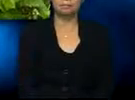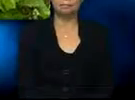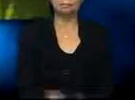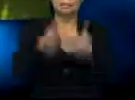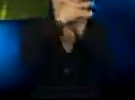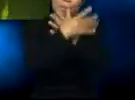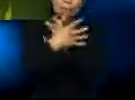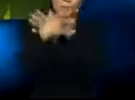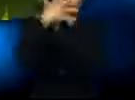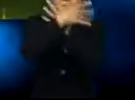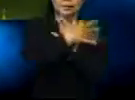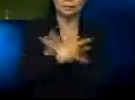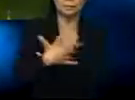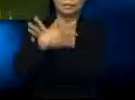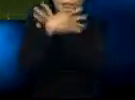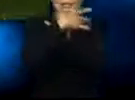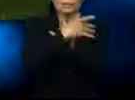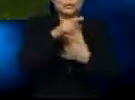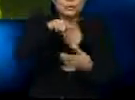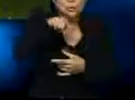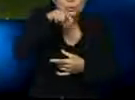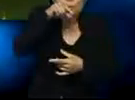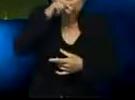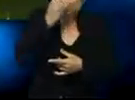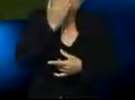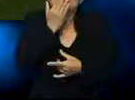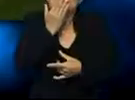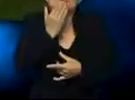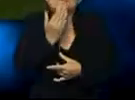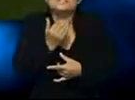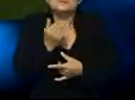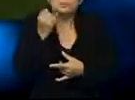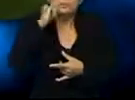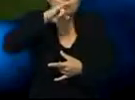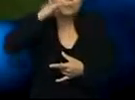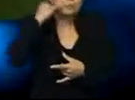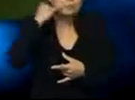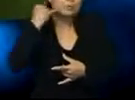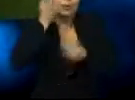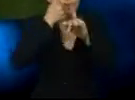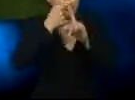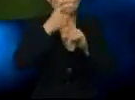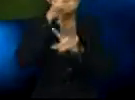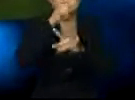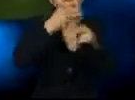fly sucks a sweet juice called nectar from the flowers.